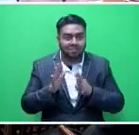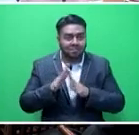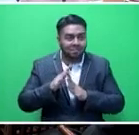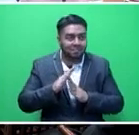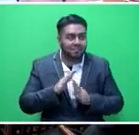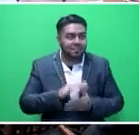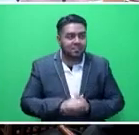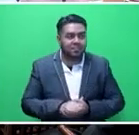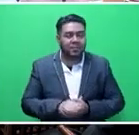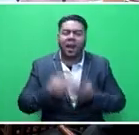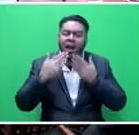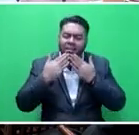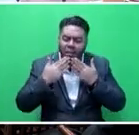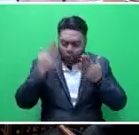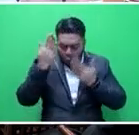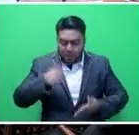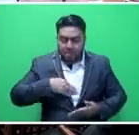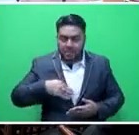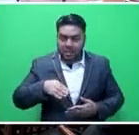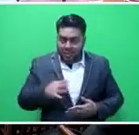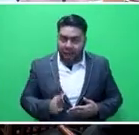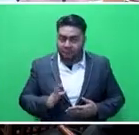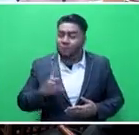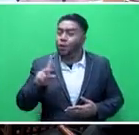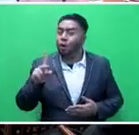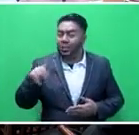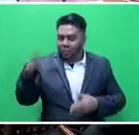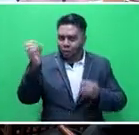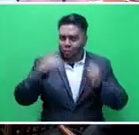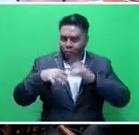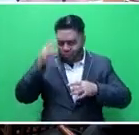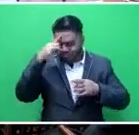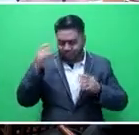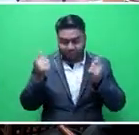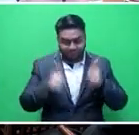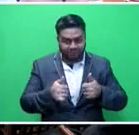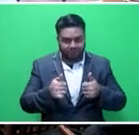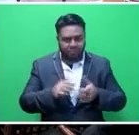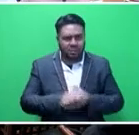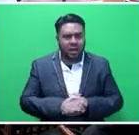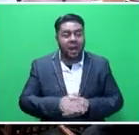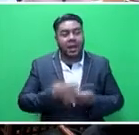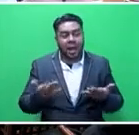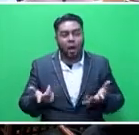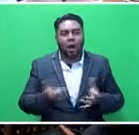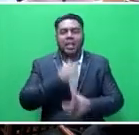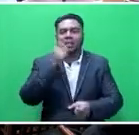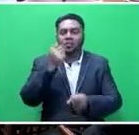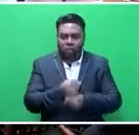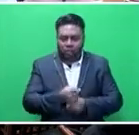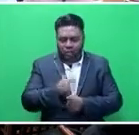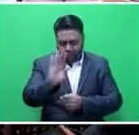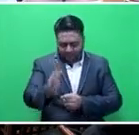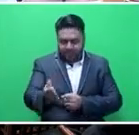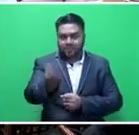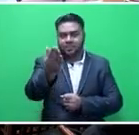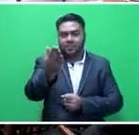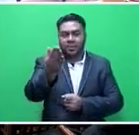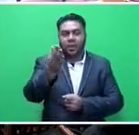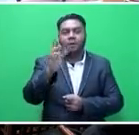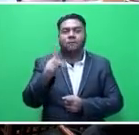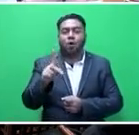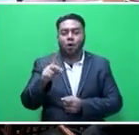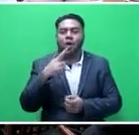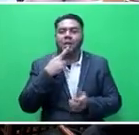Minister for his contribution. I now give the floor to the Acting Prime Minister. Your right of reply.